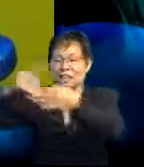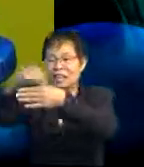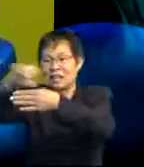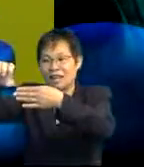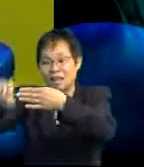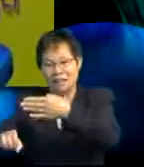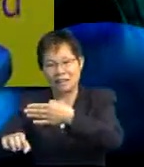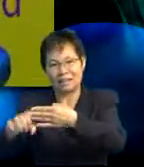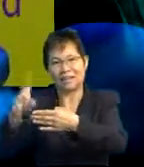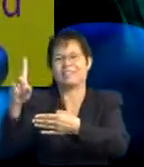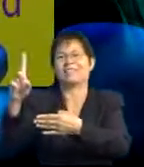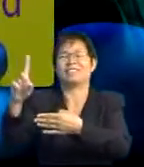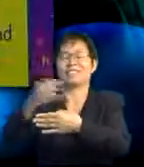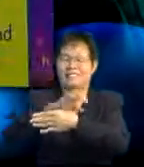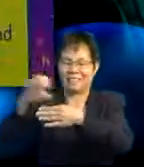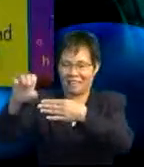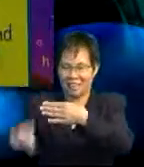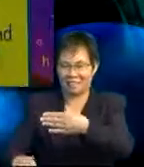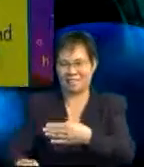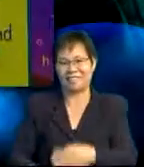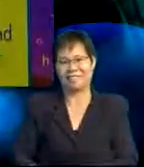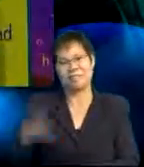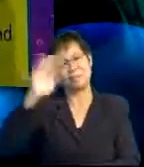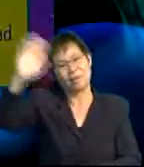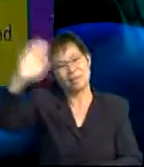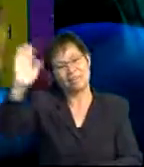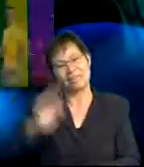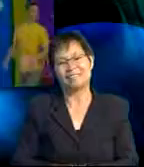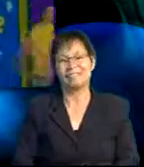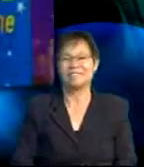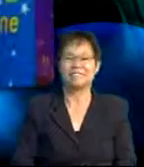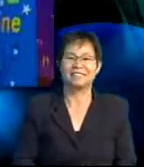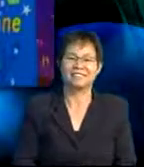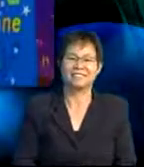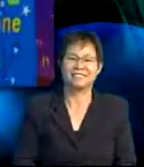end. The end. Oh, bye.